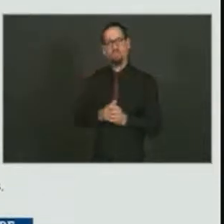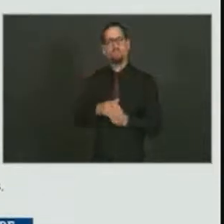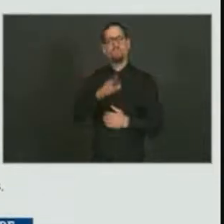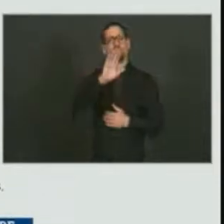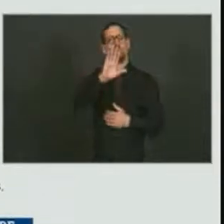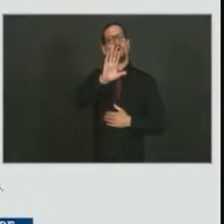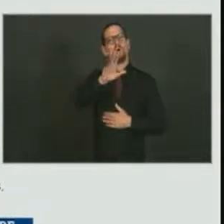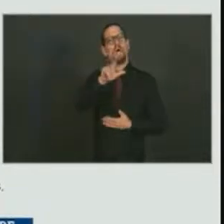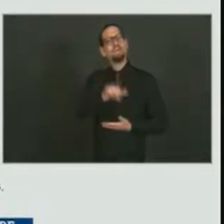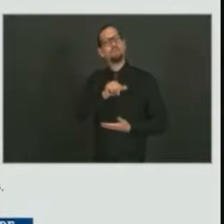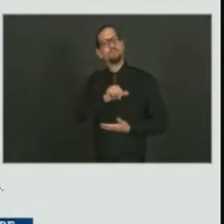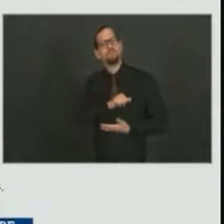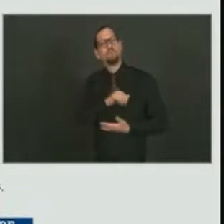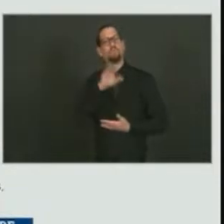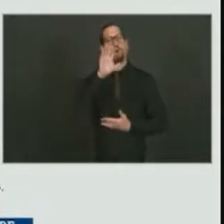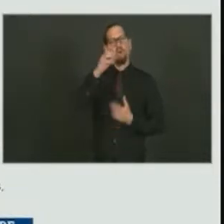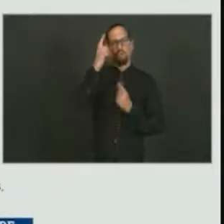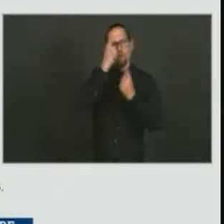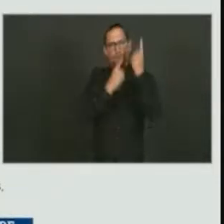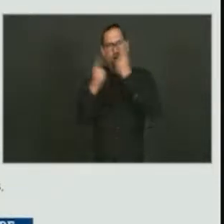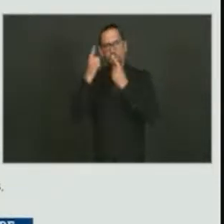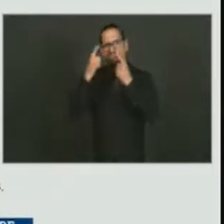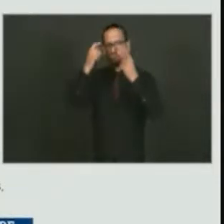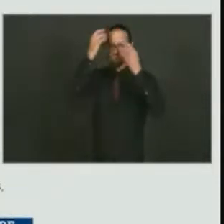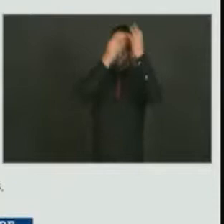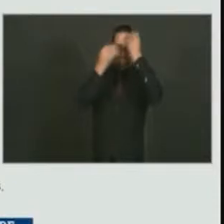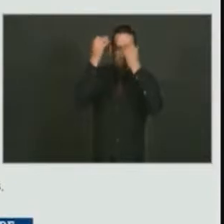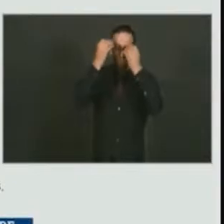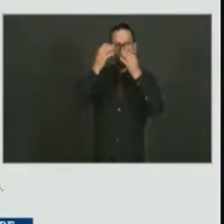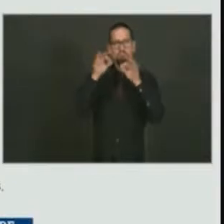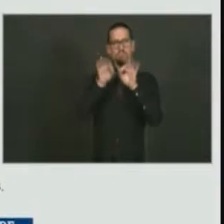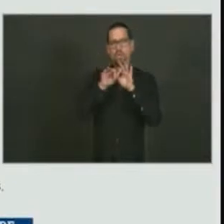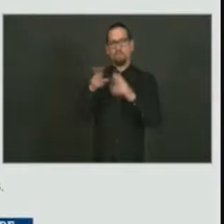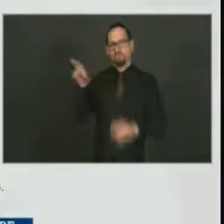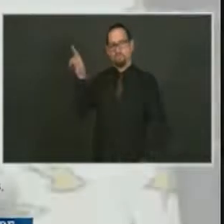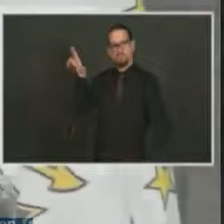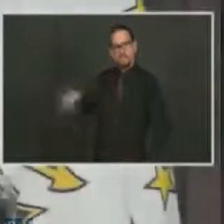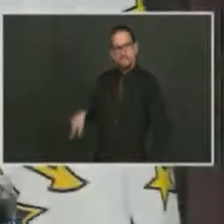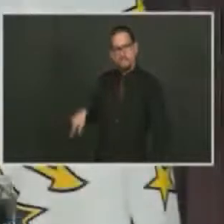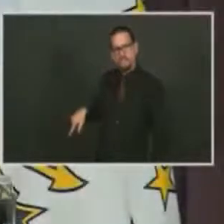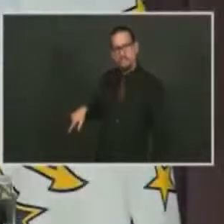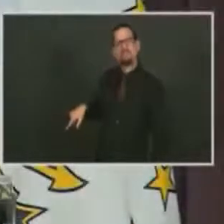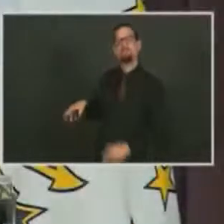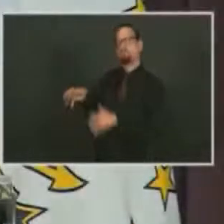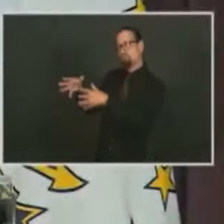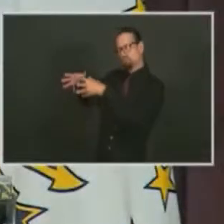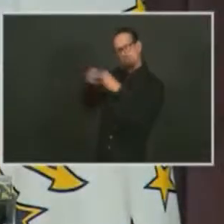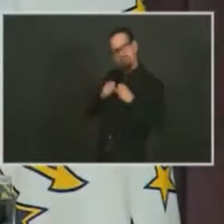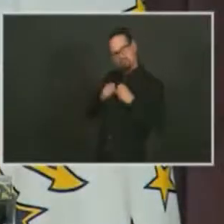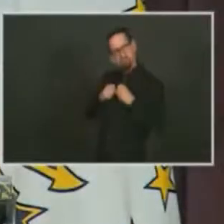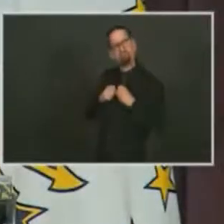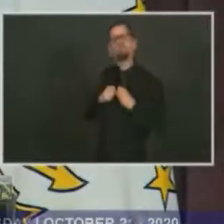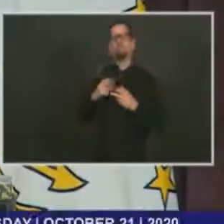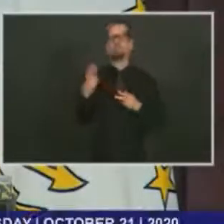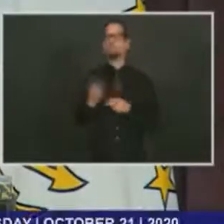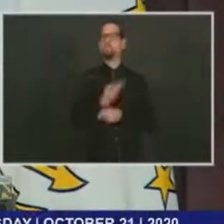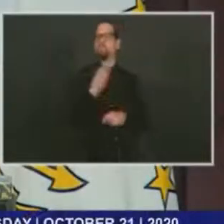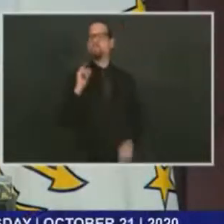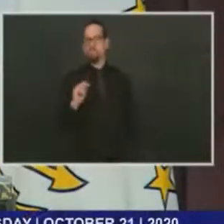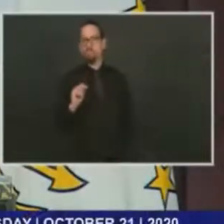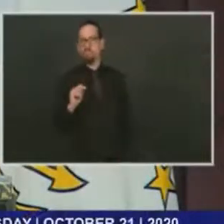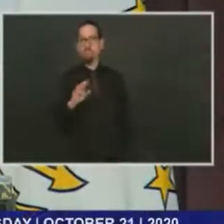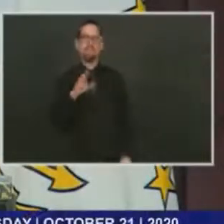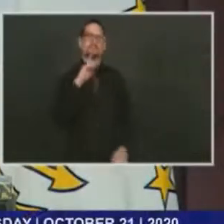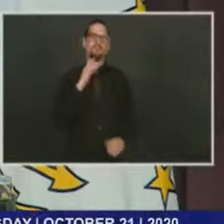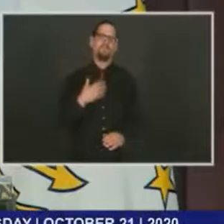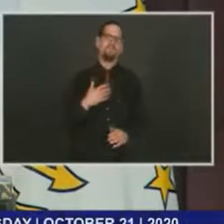be a different Thanksgiving. By the way, I want to say this. Please, please follow these guidelines no matter where